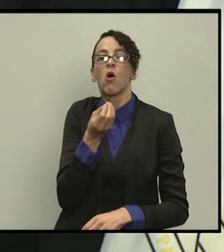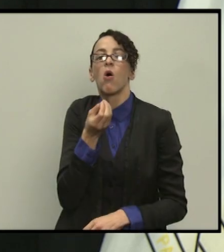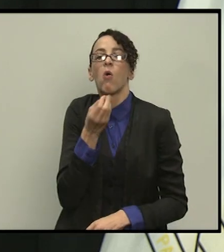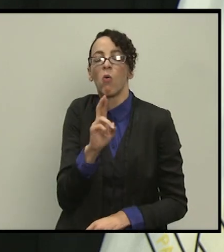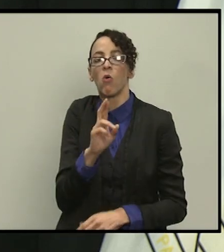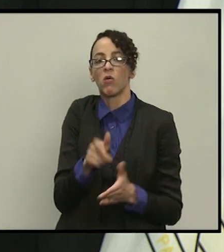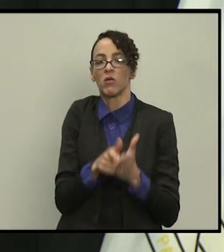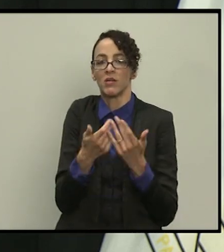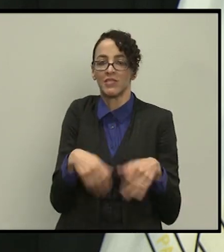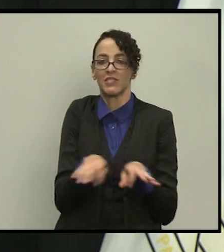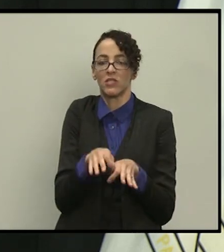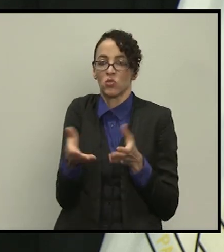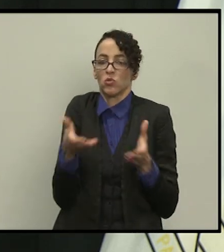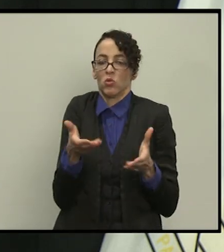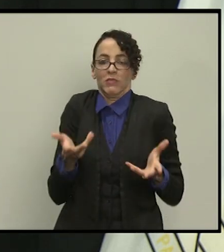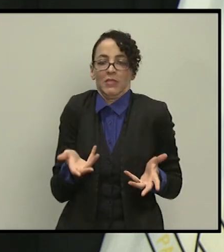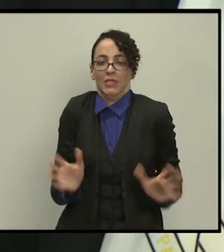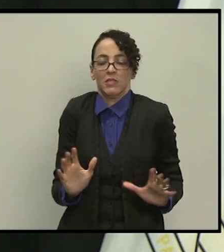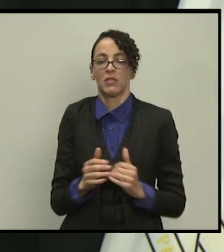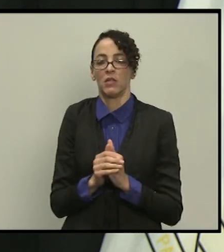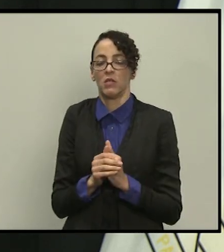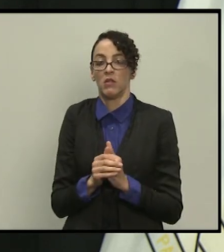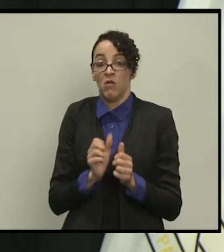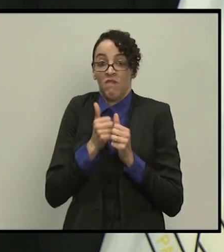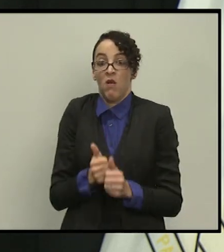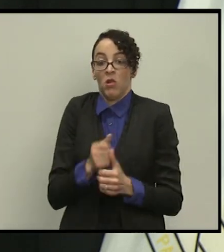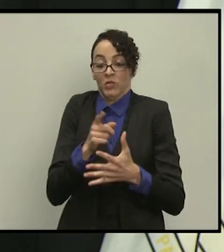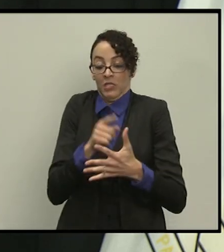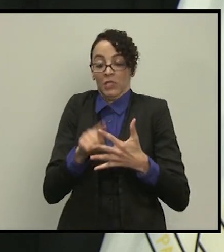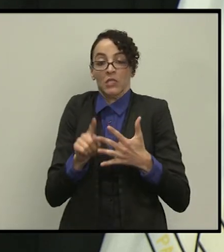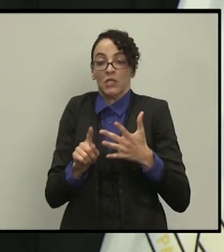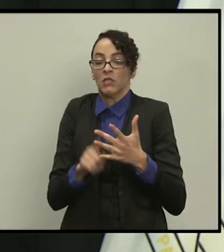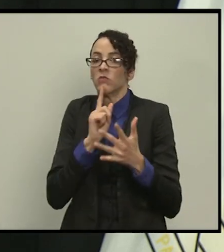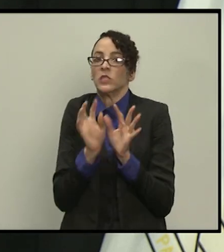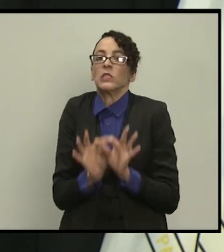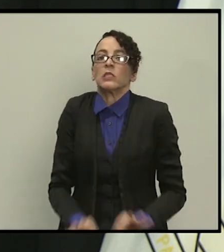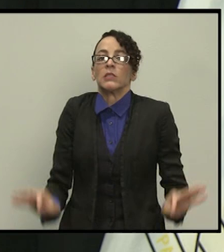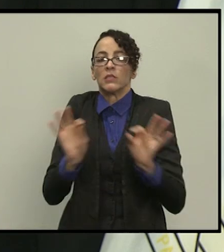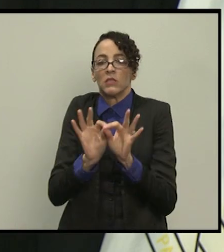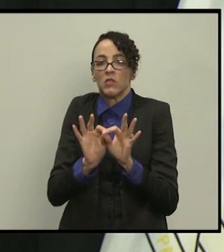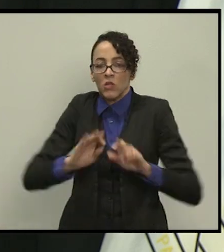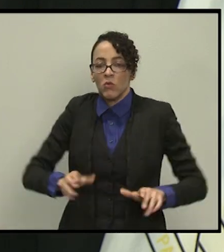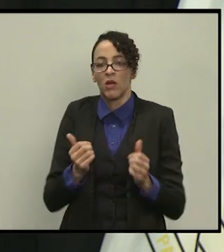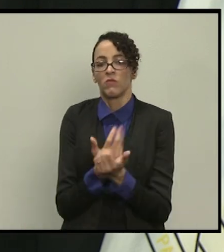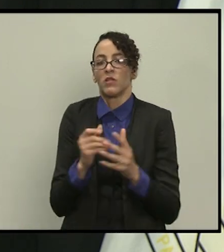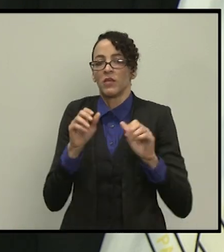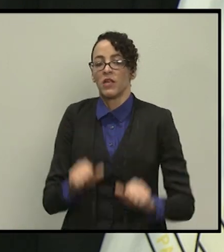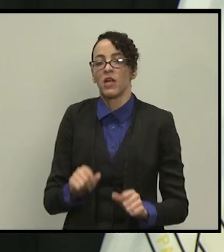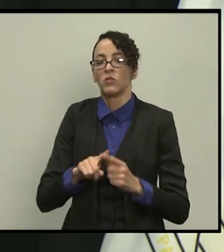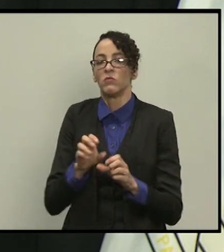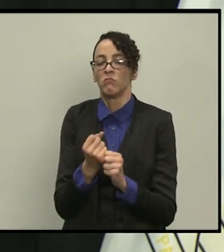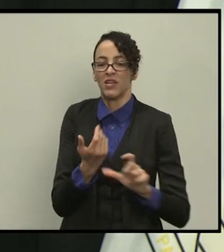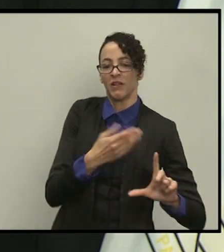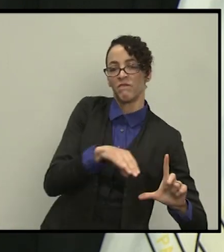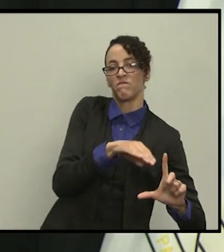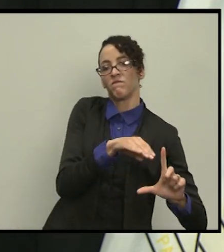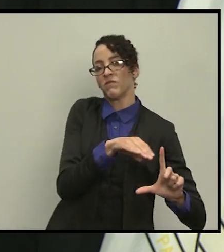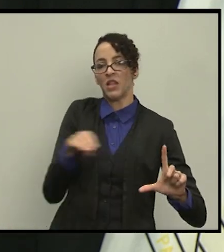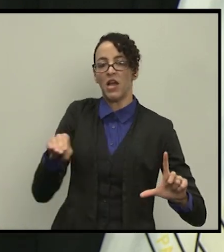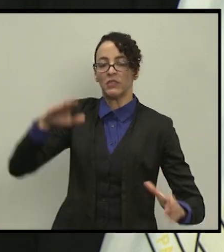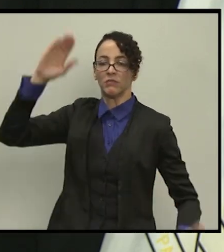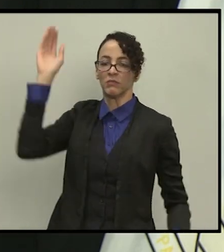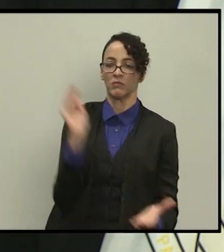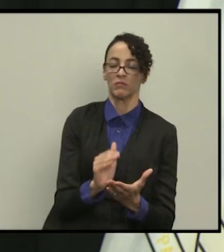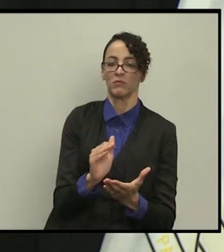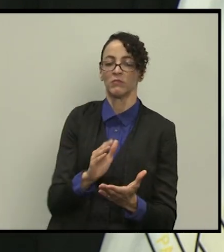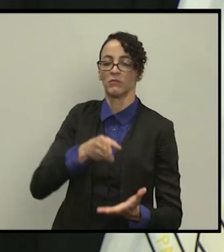doing exactly what we need to do to continue to flatten this curve in San Francisco. I